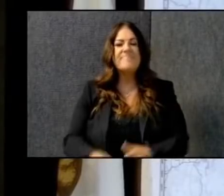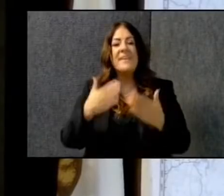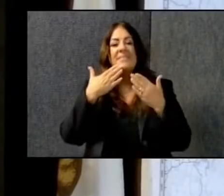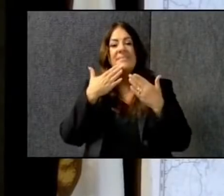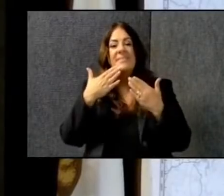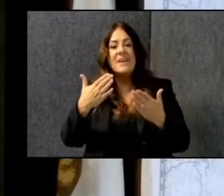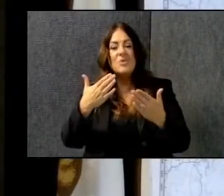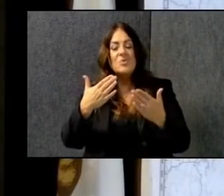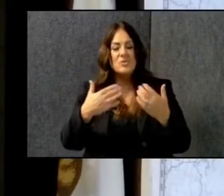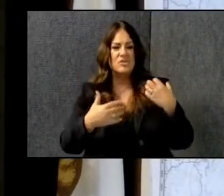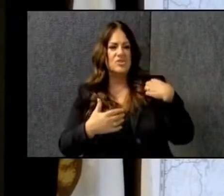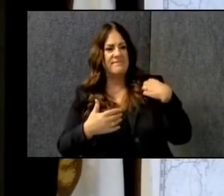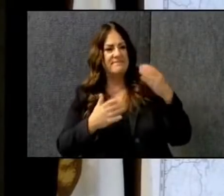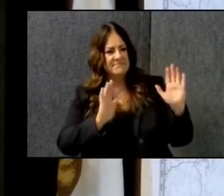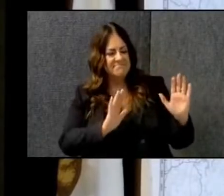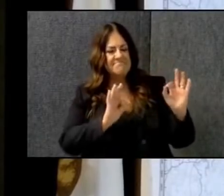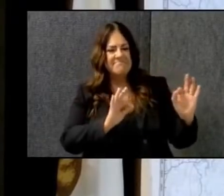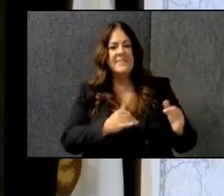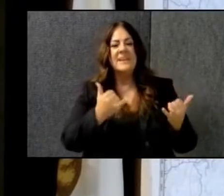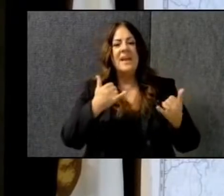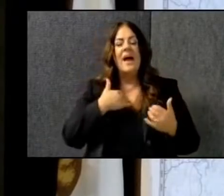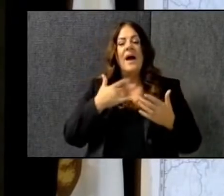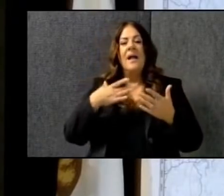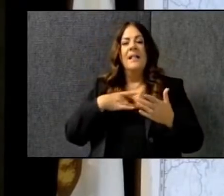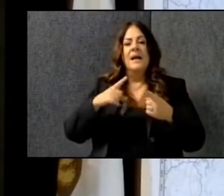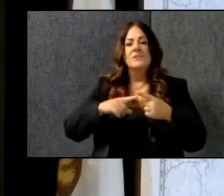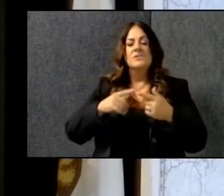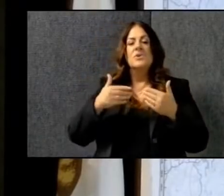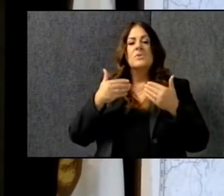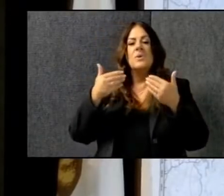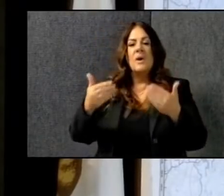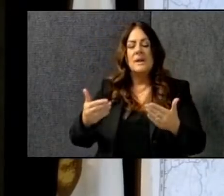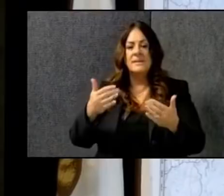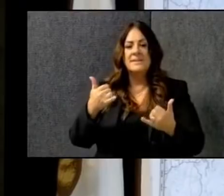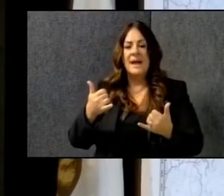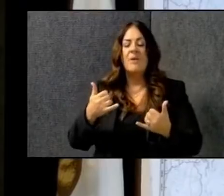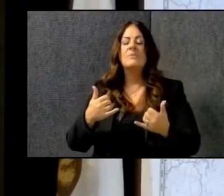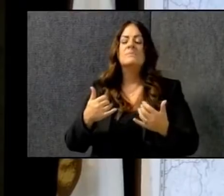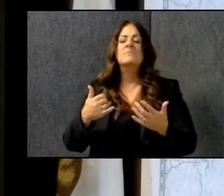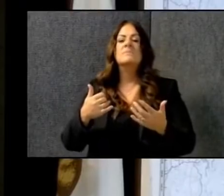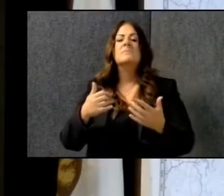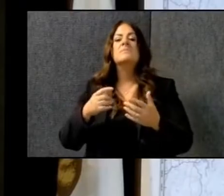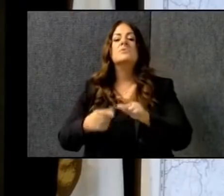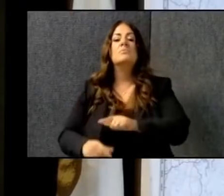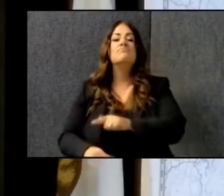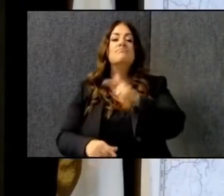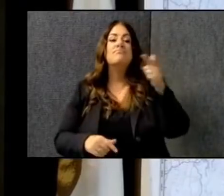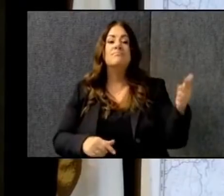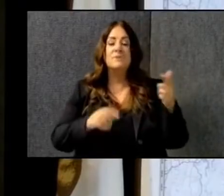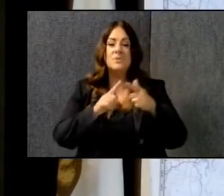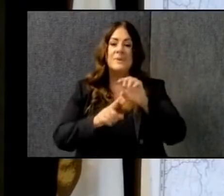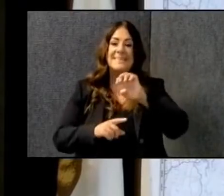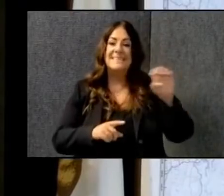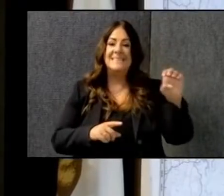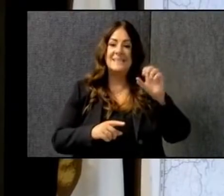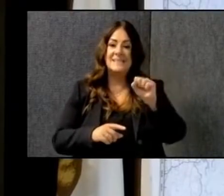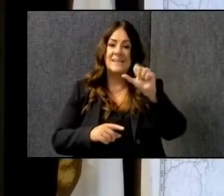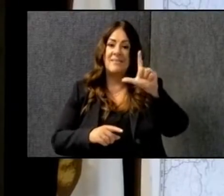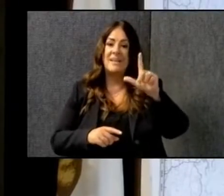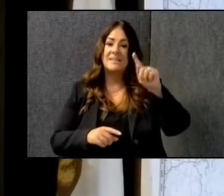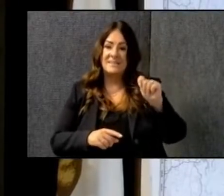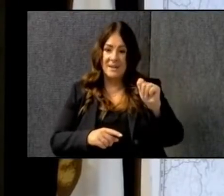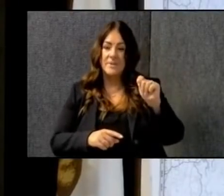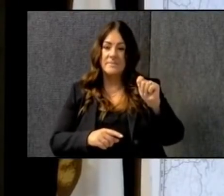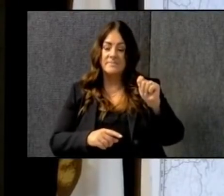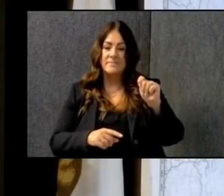Thank you, Chief. And with that, I'd like to go ahead and pass the presentation to our partners over on the East Zone from